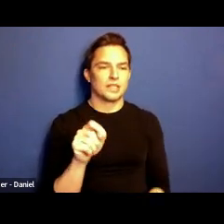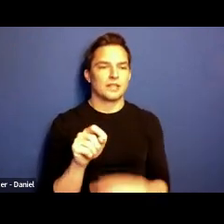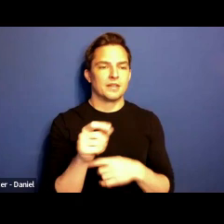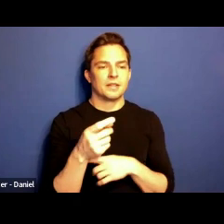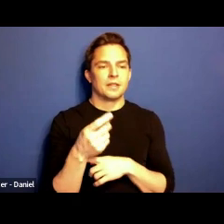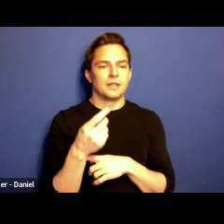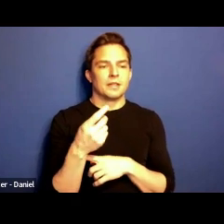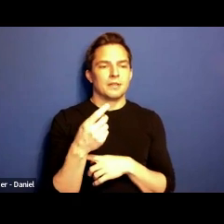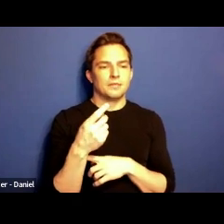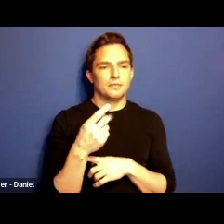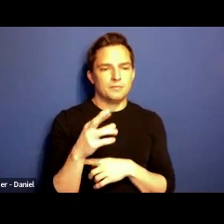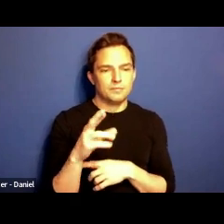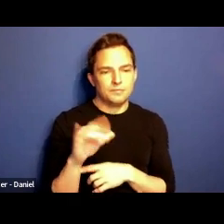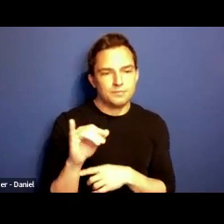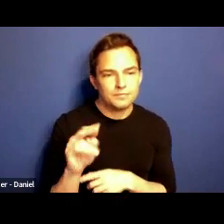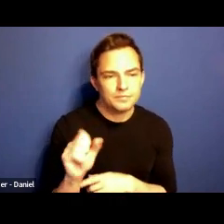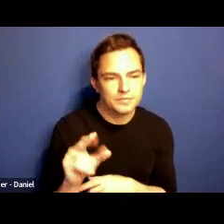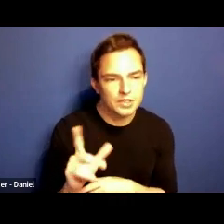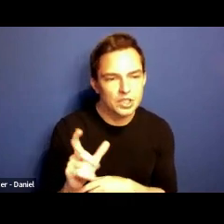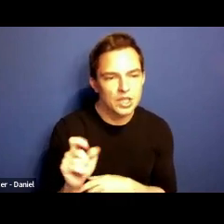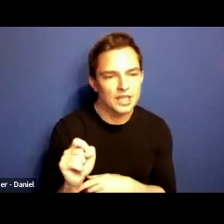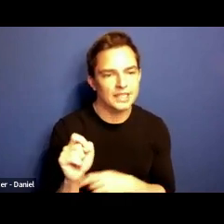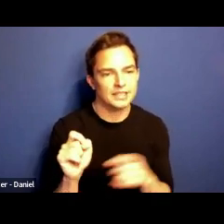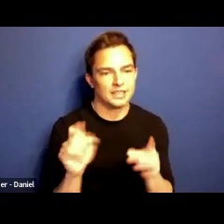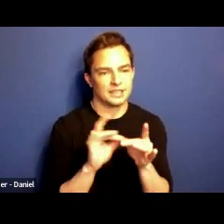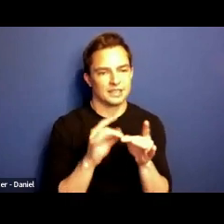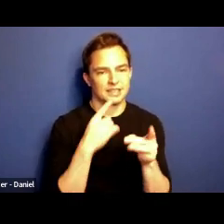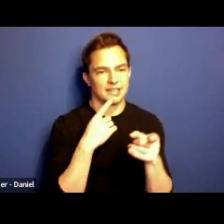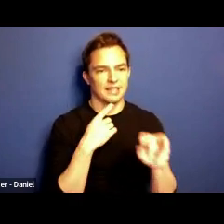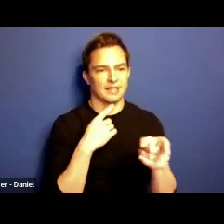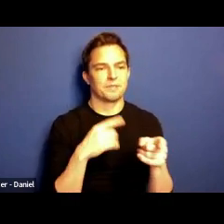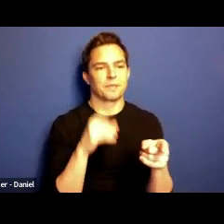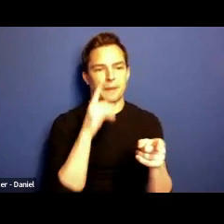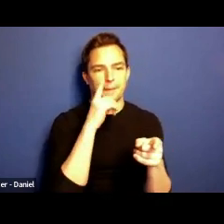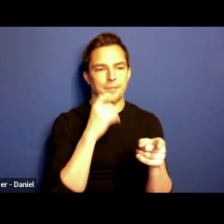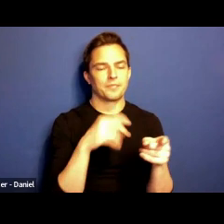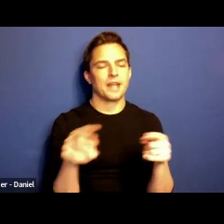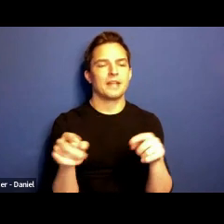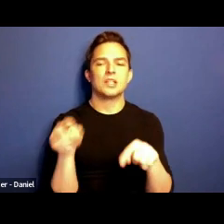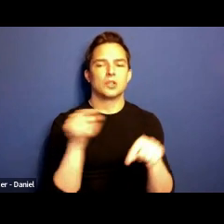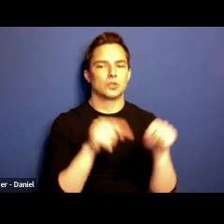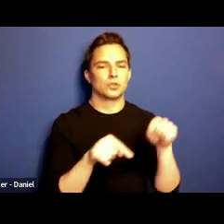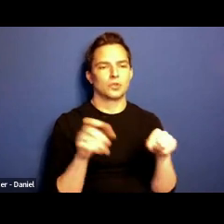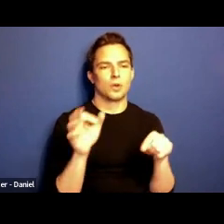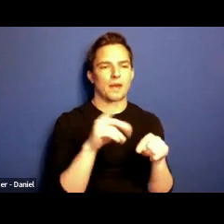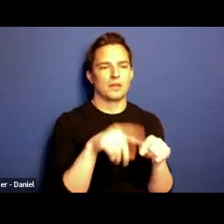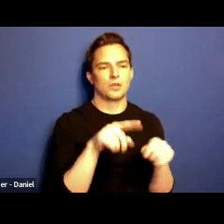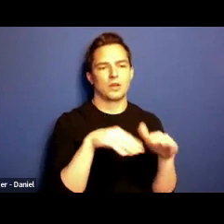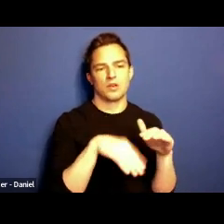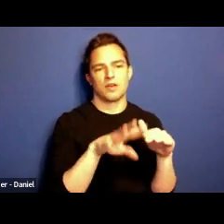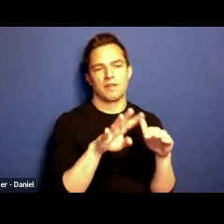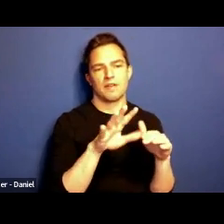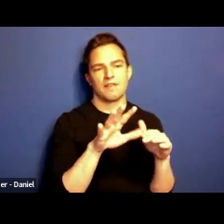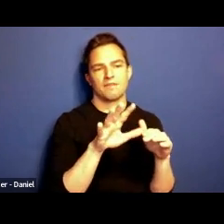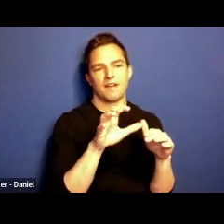looks at the number of people that were in state hospitals and tracks it from back when there were a little under 500,000 people